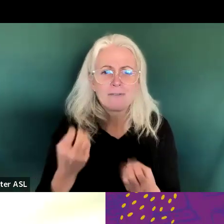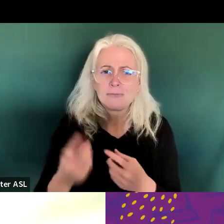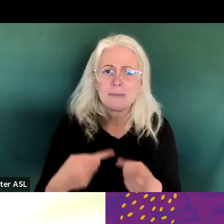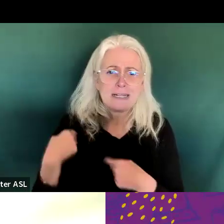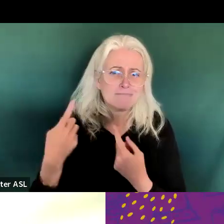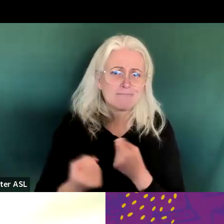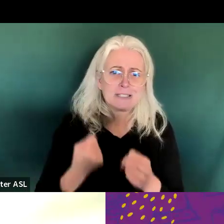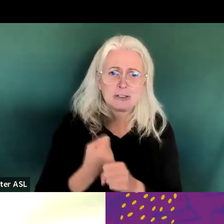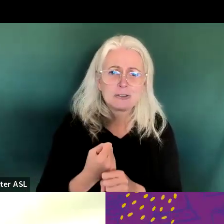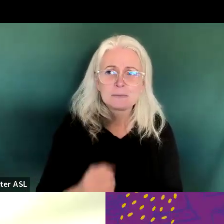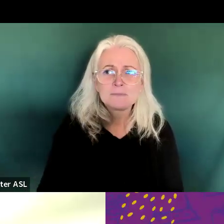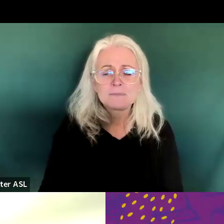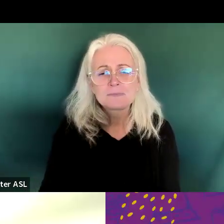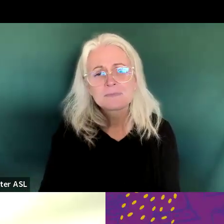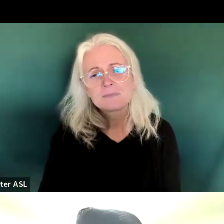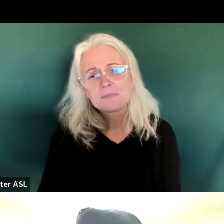years.